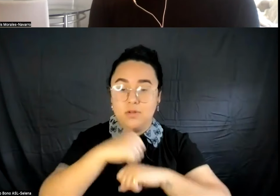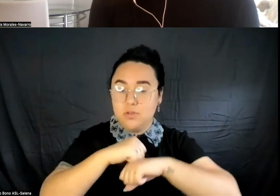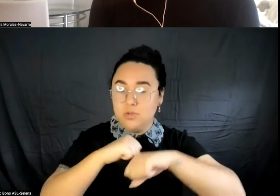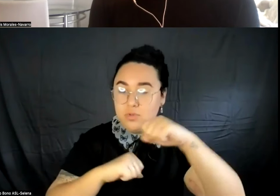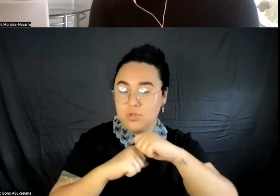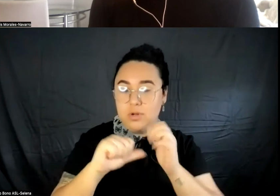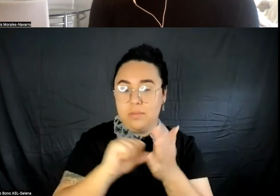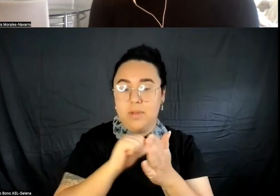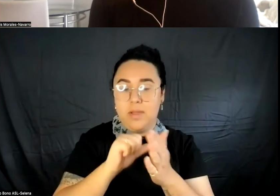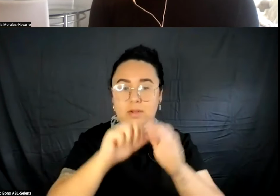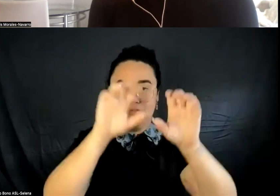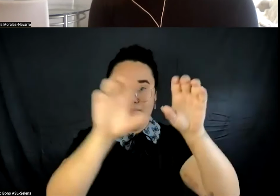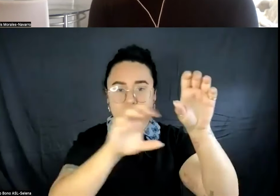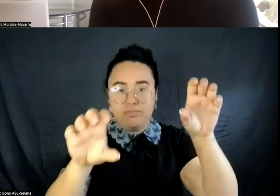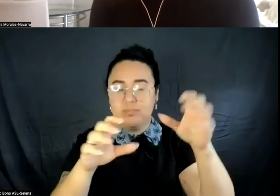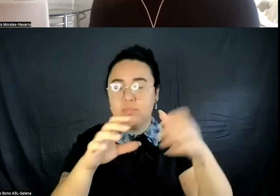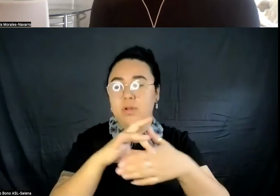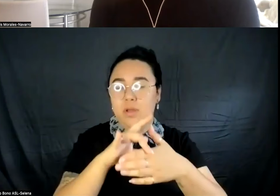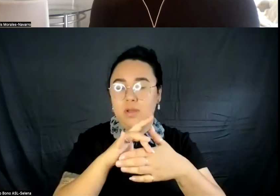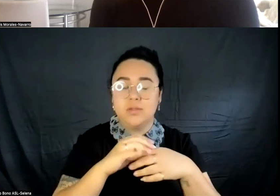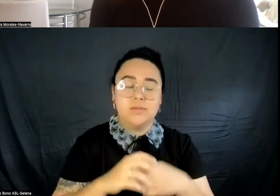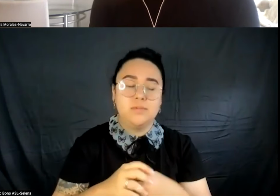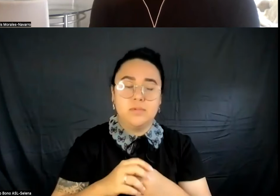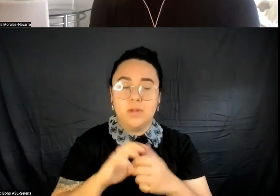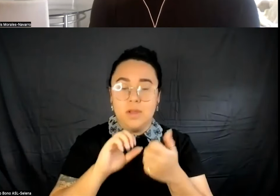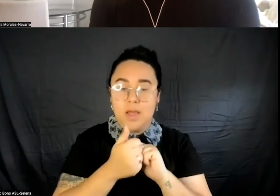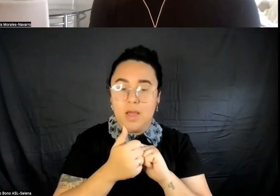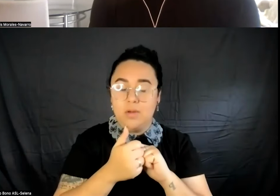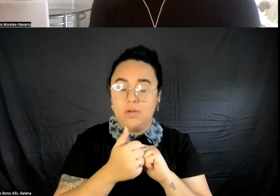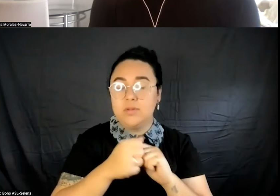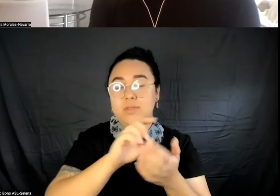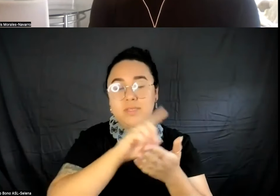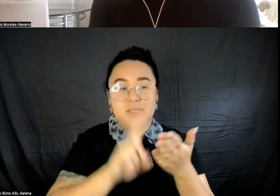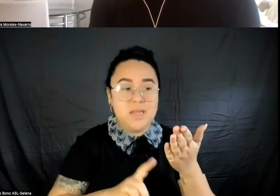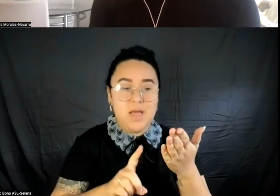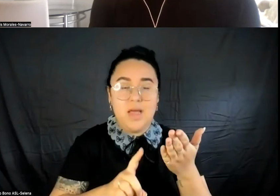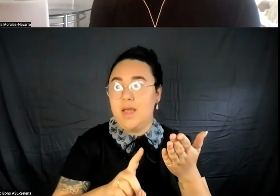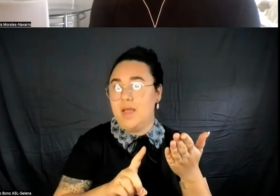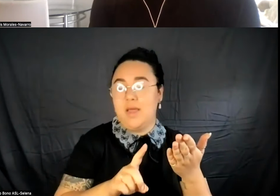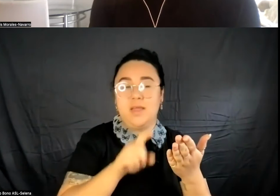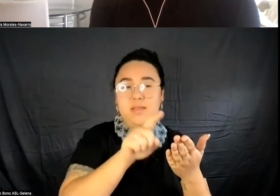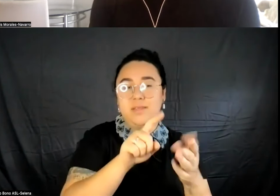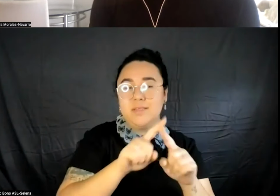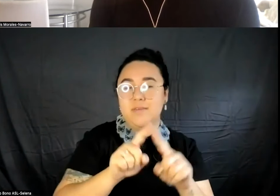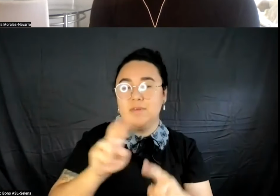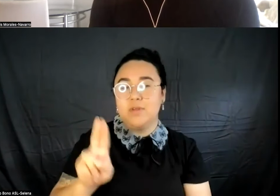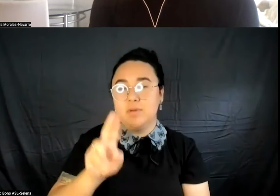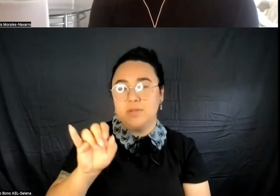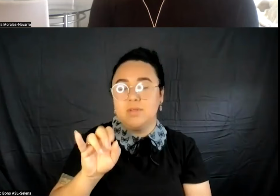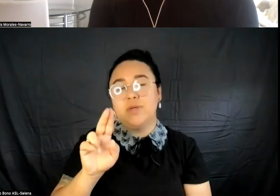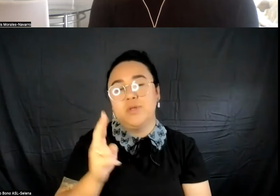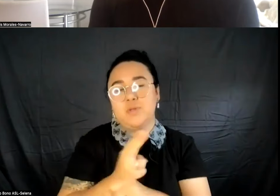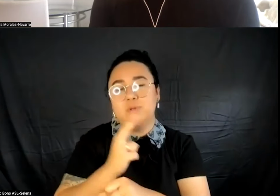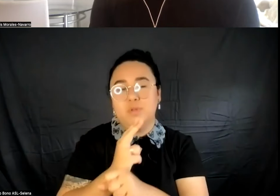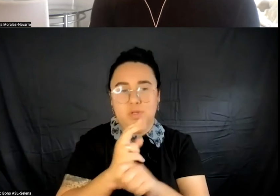a page, how to structure content, how to structure the different UI components that you might be thinking about adding to